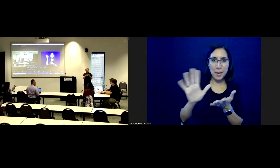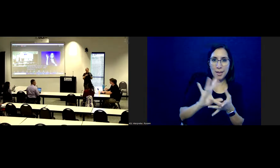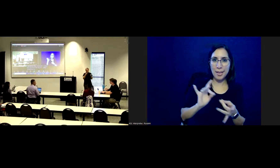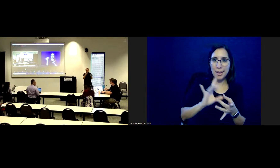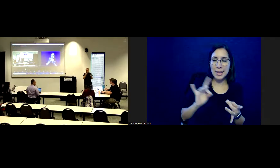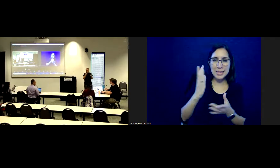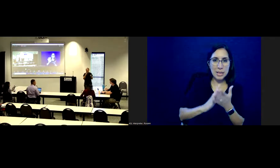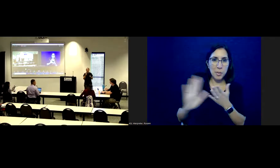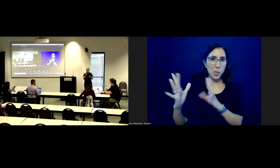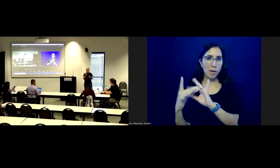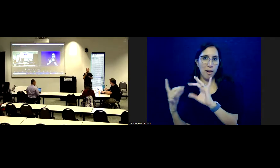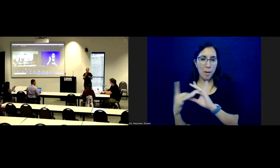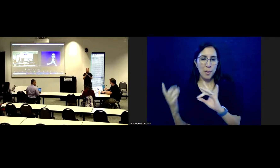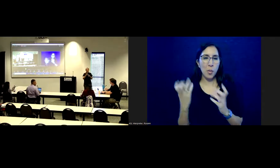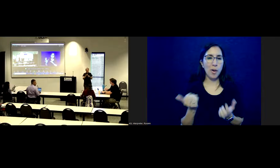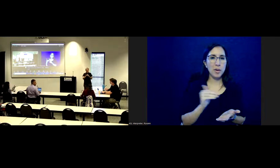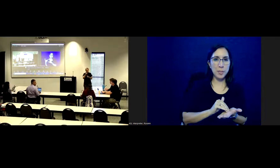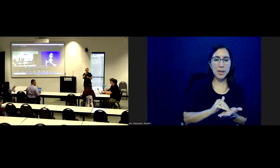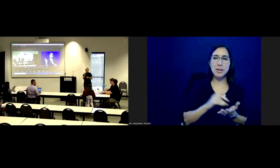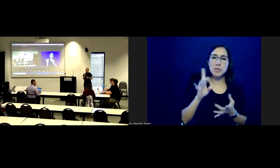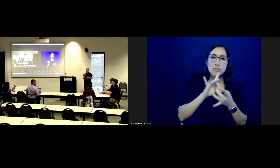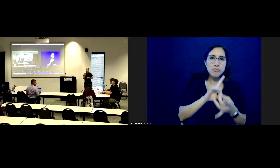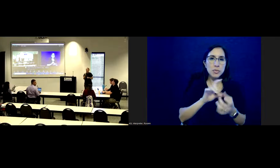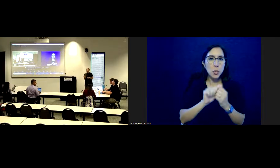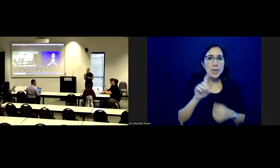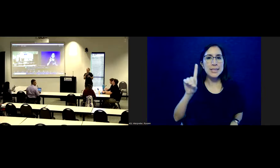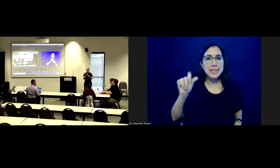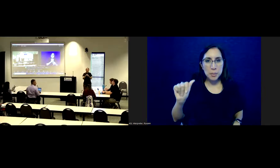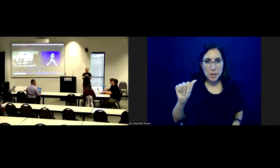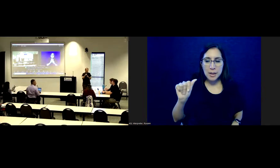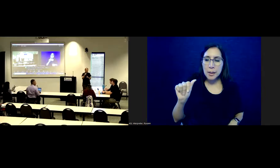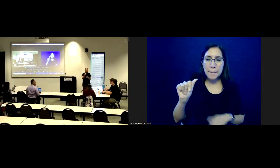said regarding disability and regarding